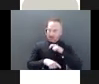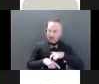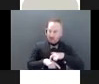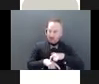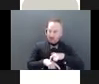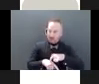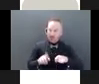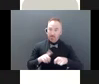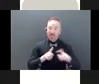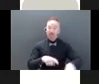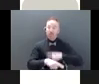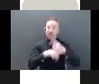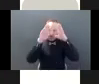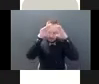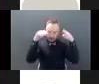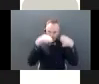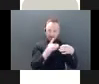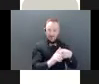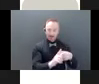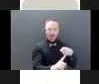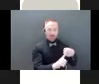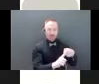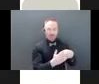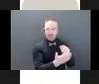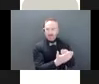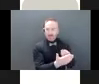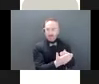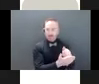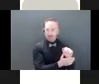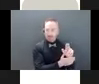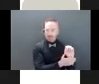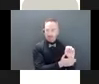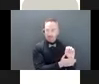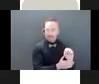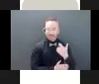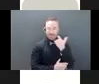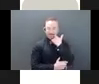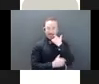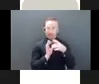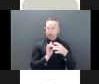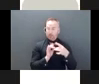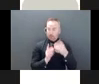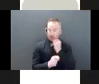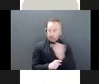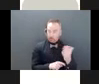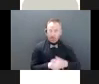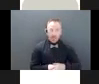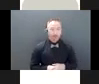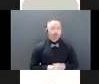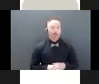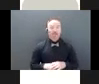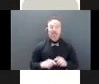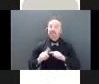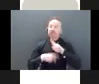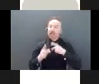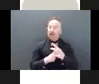on on that financial abuse. So as I indicated, just previously, we have the different forms of elder